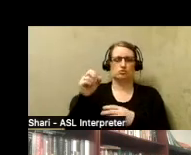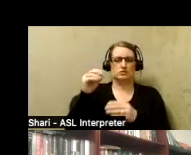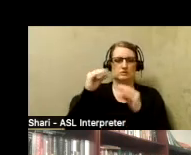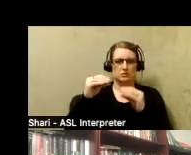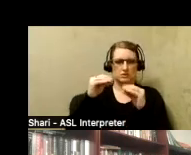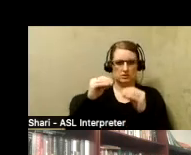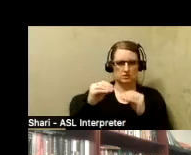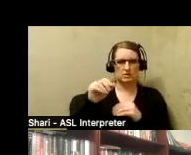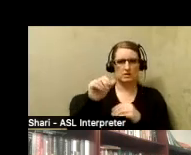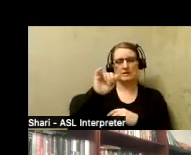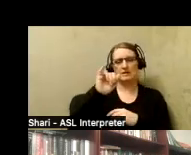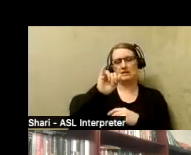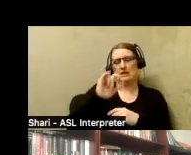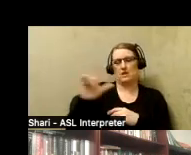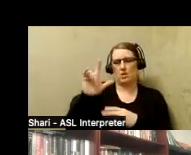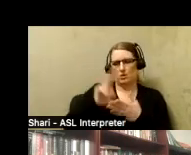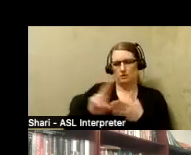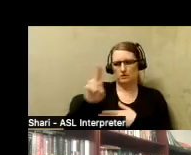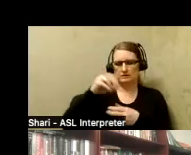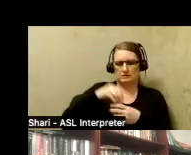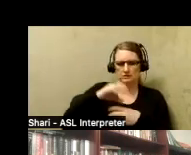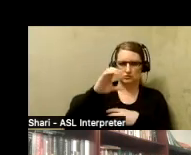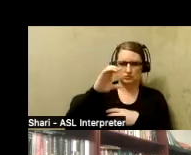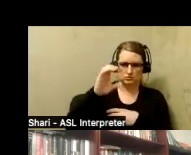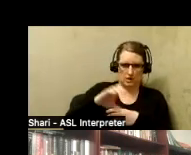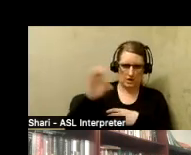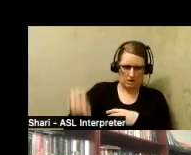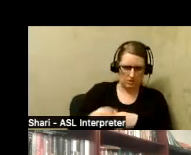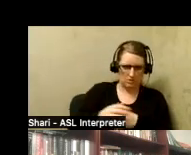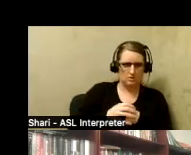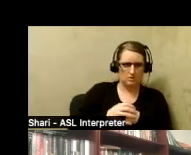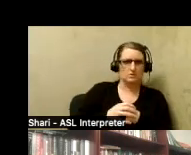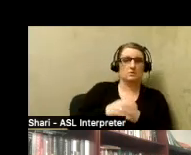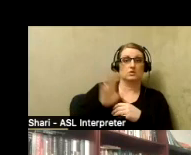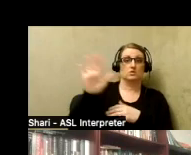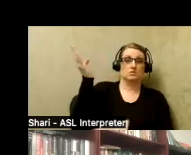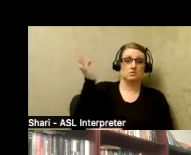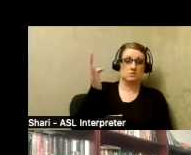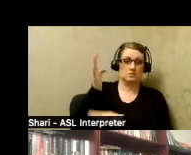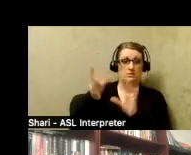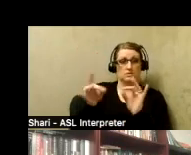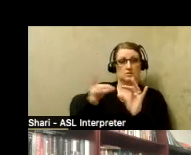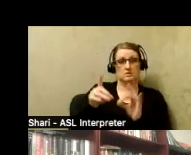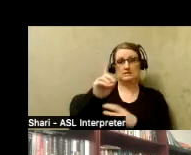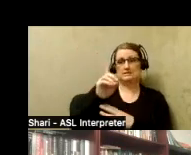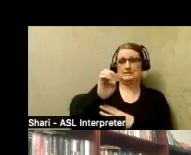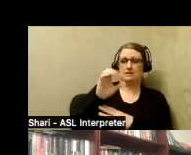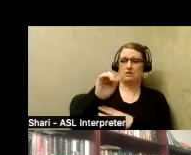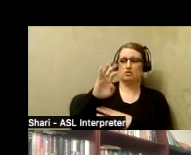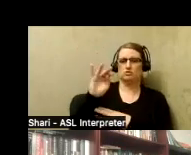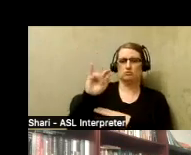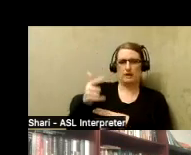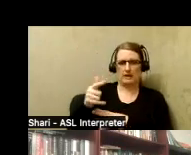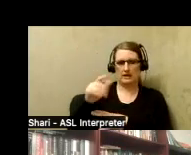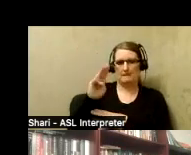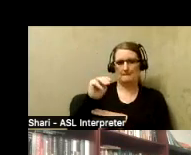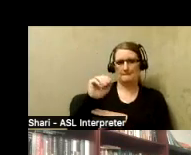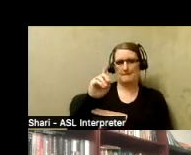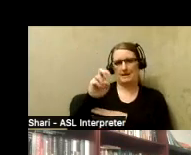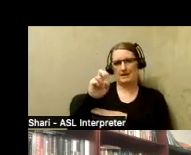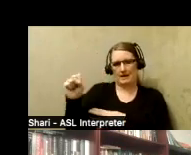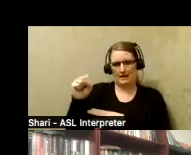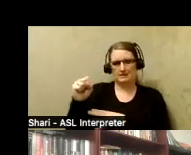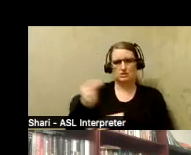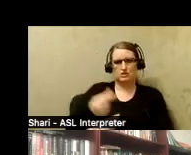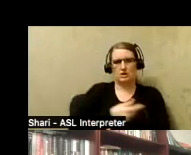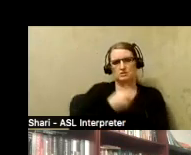justice at the University of Illinois in Chicago. Today, her talk will be entitled Decarcerating Madness,